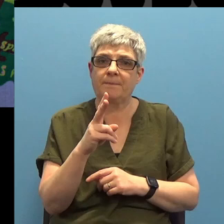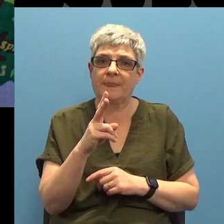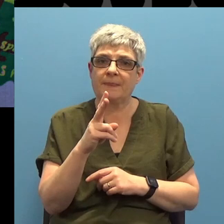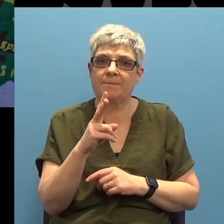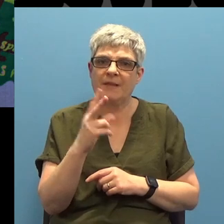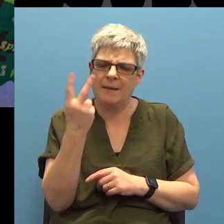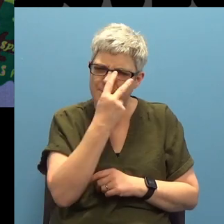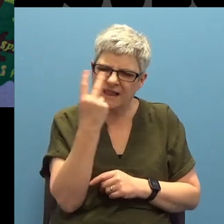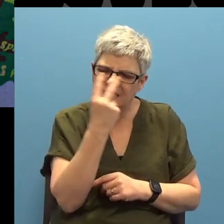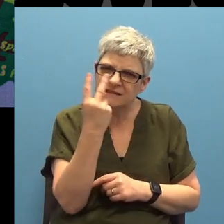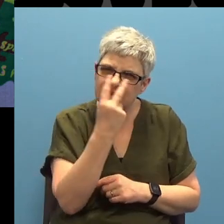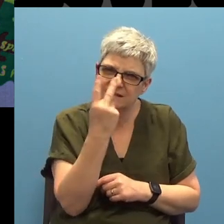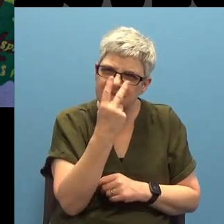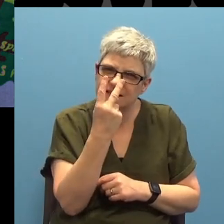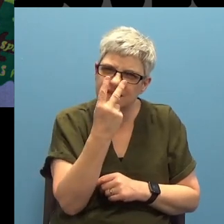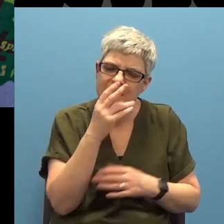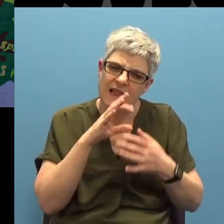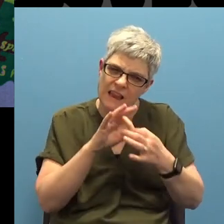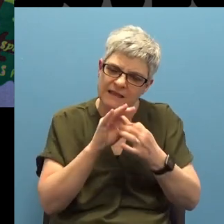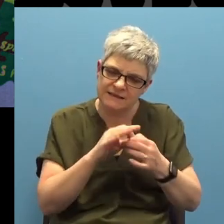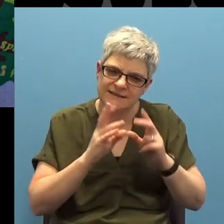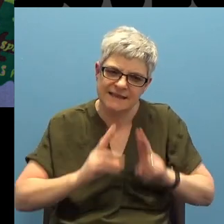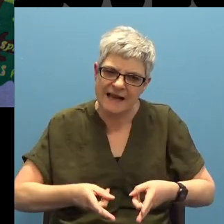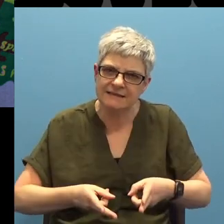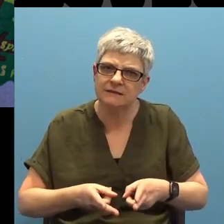And our blindness is linked to our deadness.